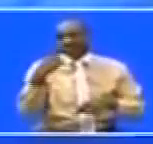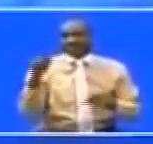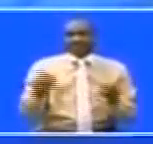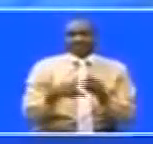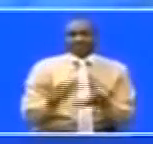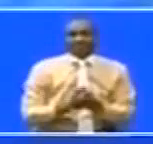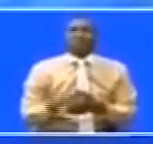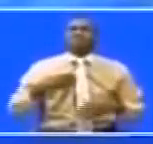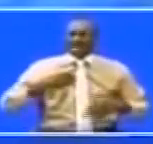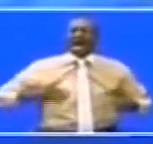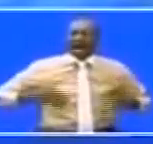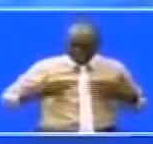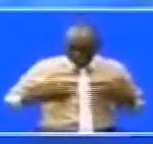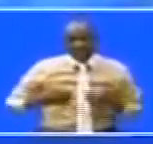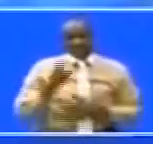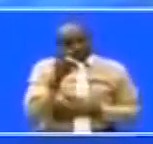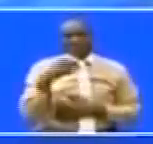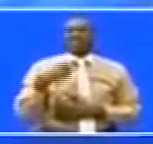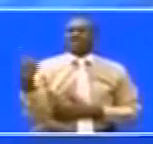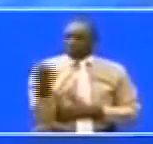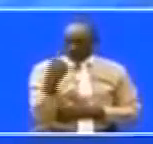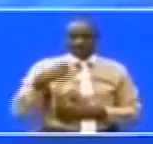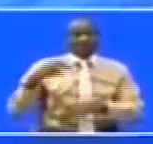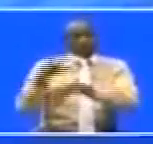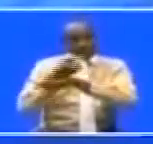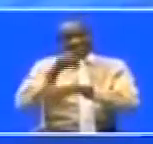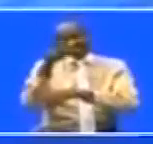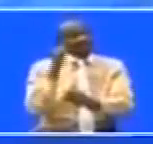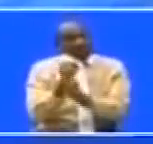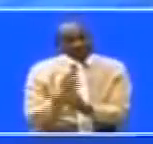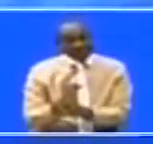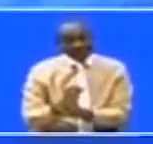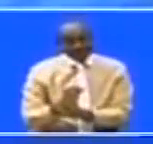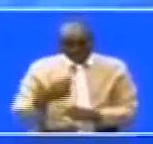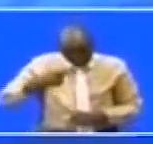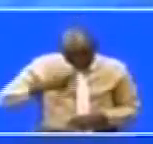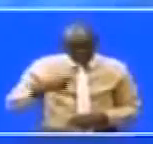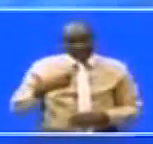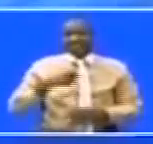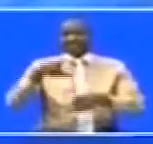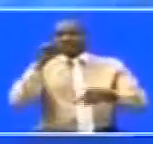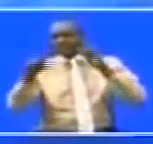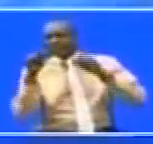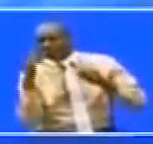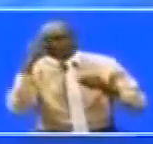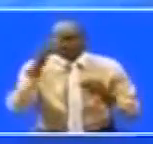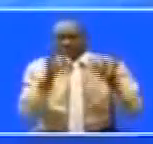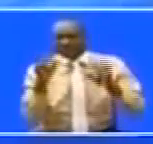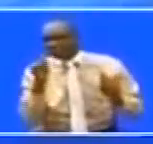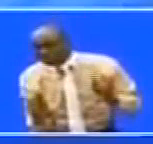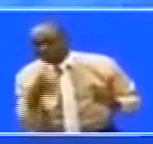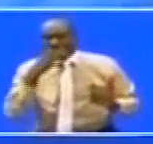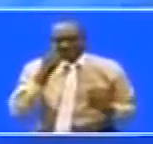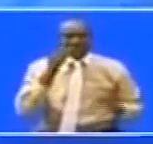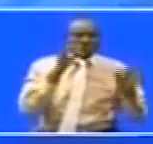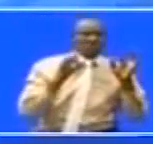I'm very happy to see that I'm the one who's supervising that work. We are the ones who are selecting the designs, choosing the best